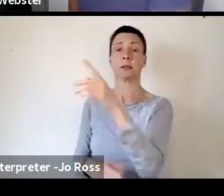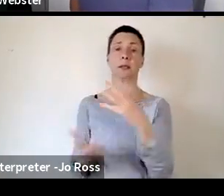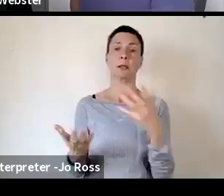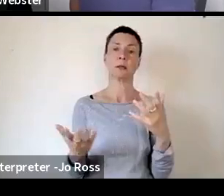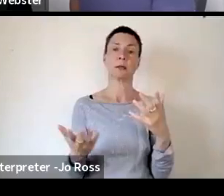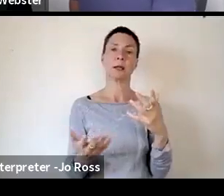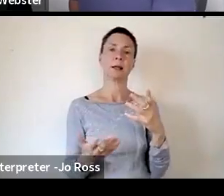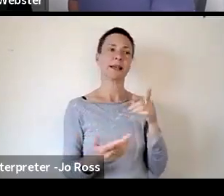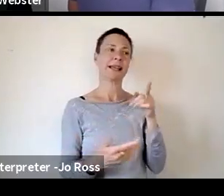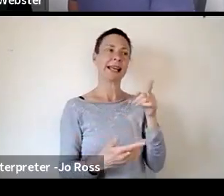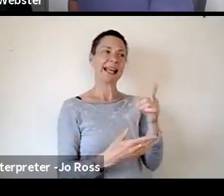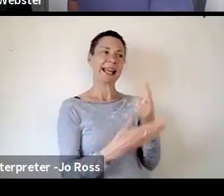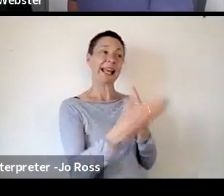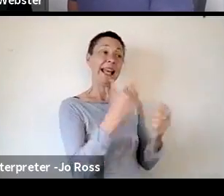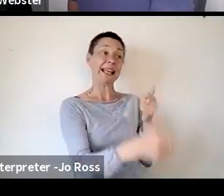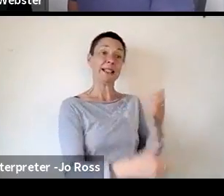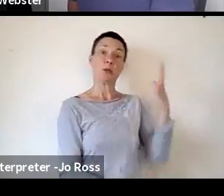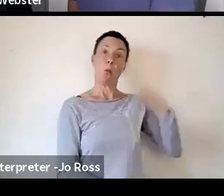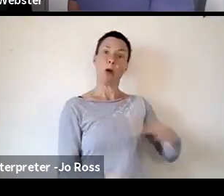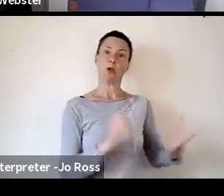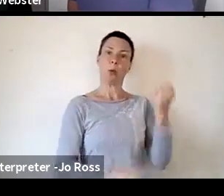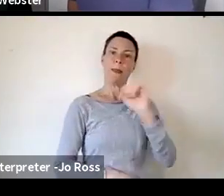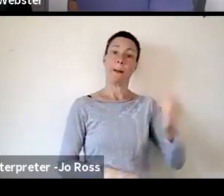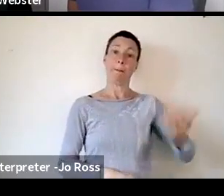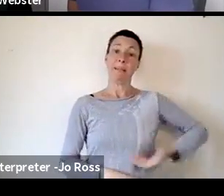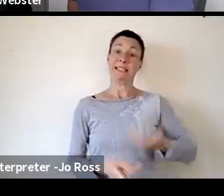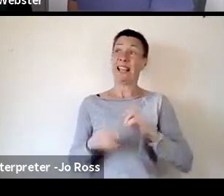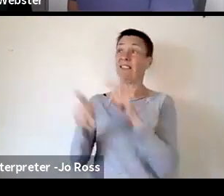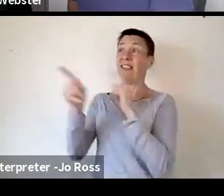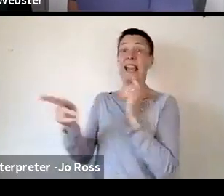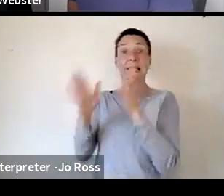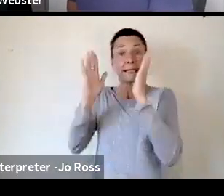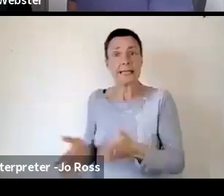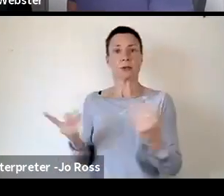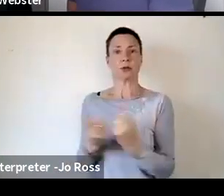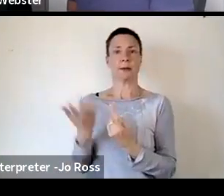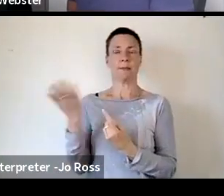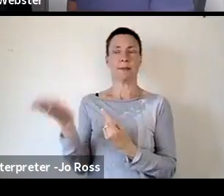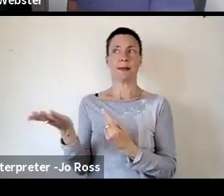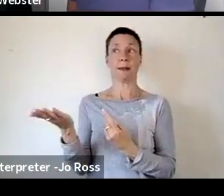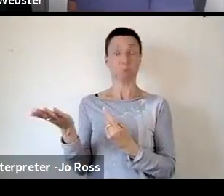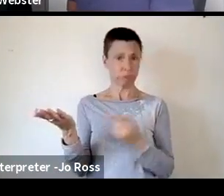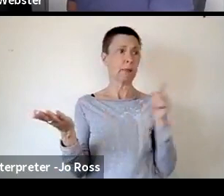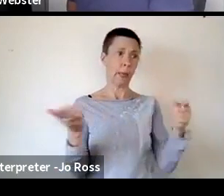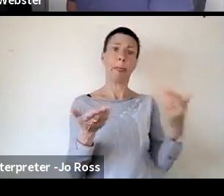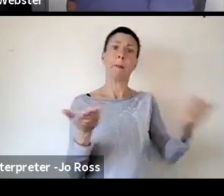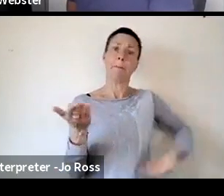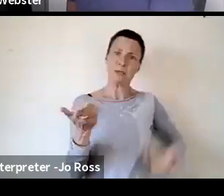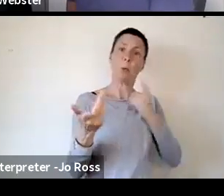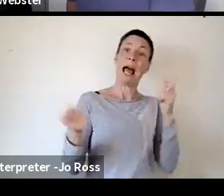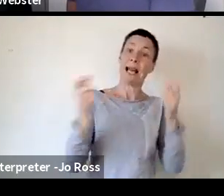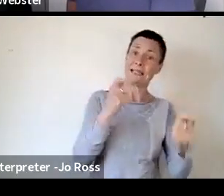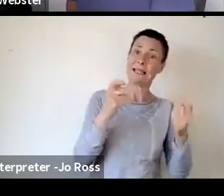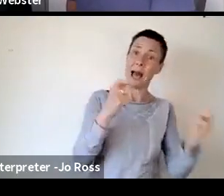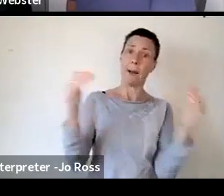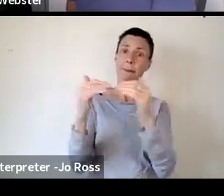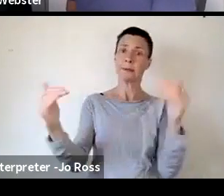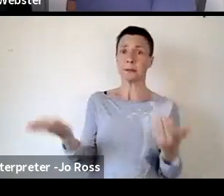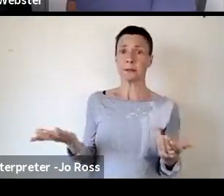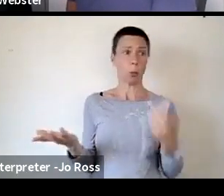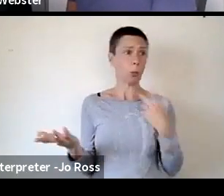their business, and so if they insist upon something, like, businesses will adapt to be able, like, we see it all the